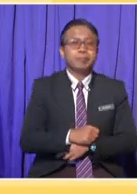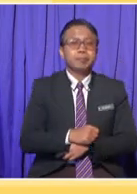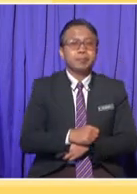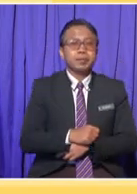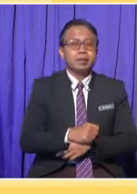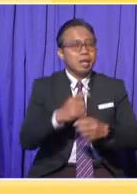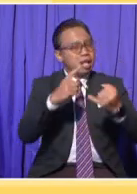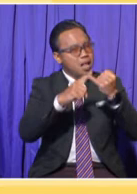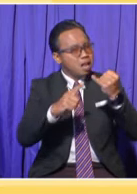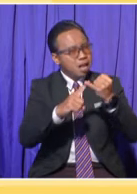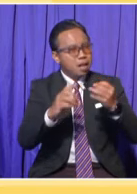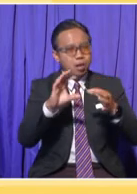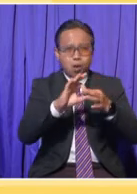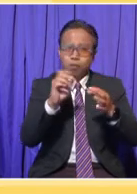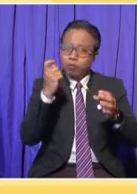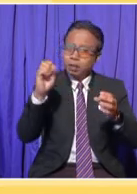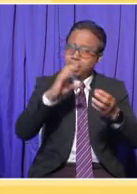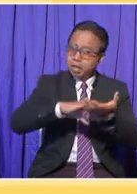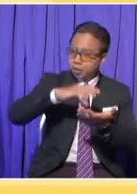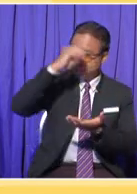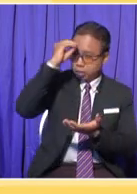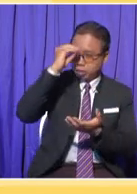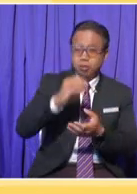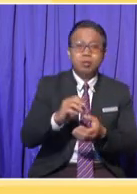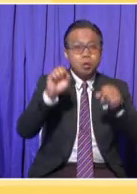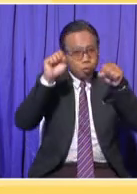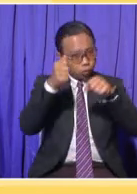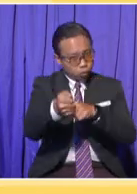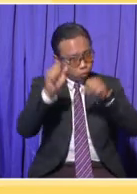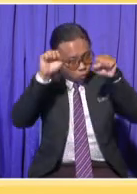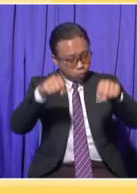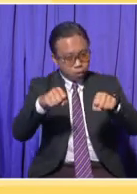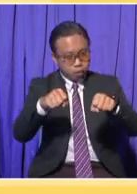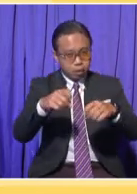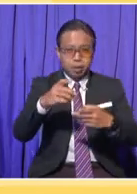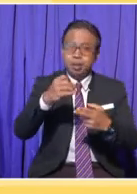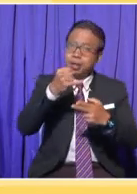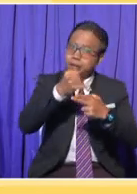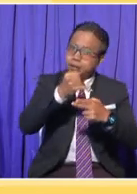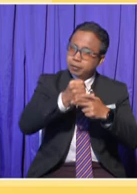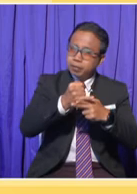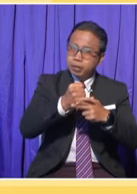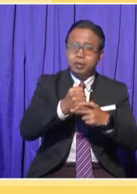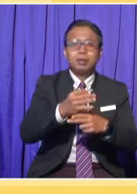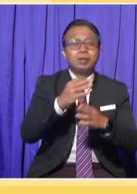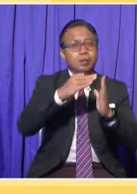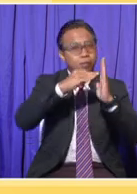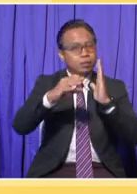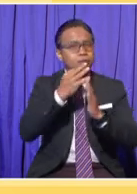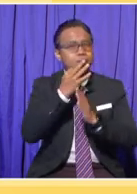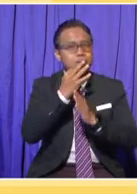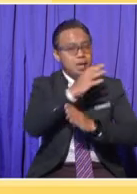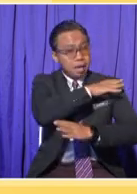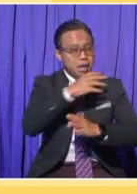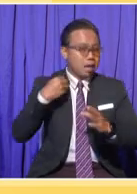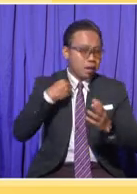And at the end of the lesson, you will be able to identify improper fractions and mixed